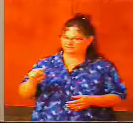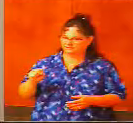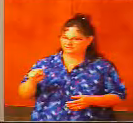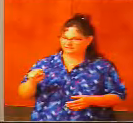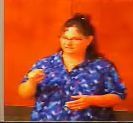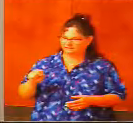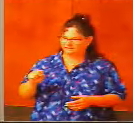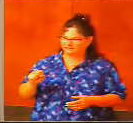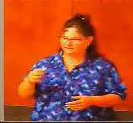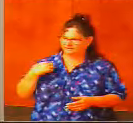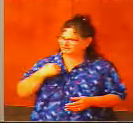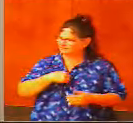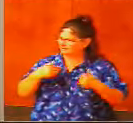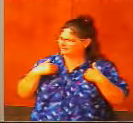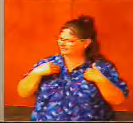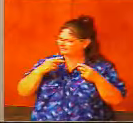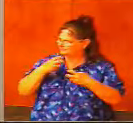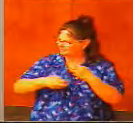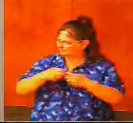Are we having trouble with the PowerPoint?